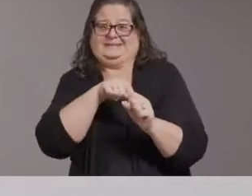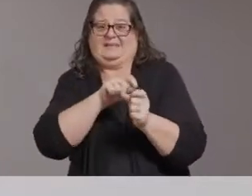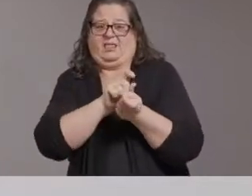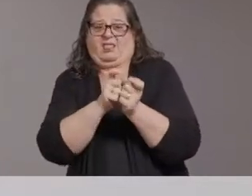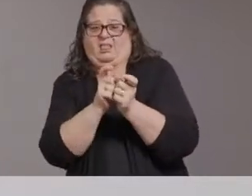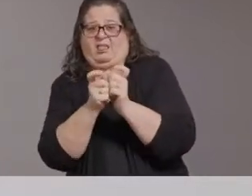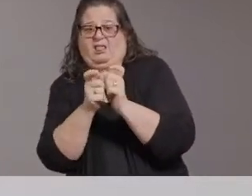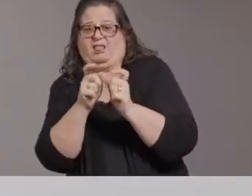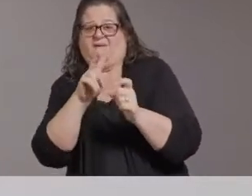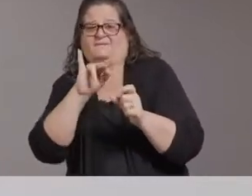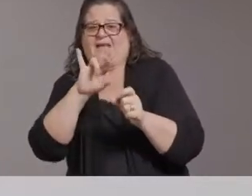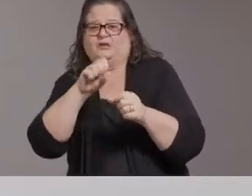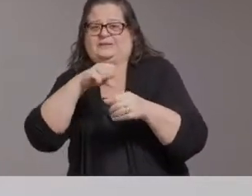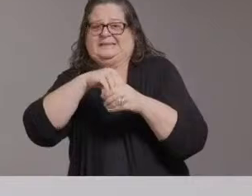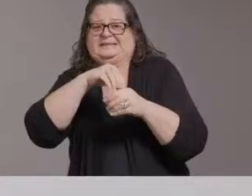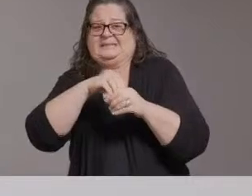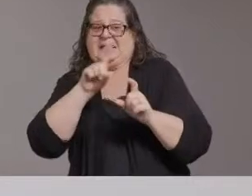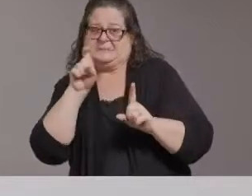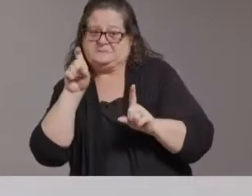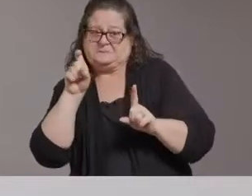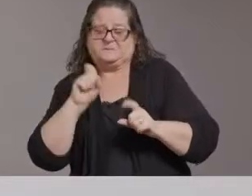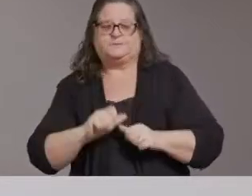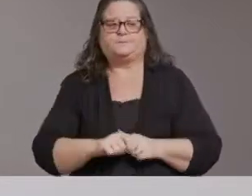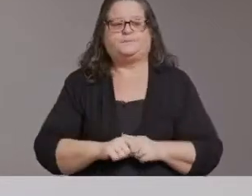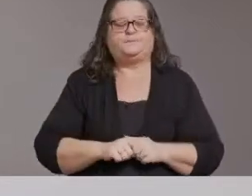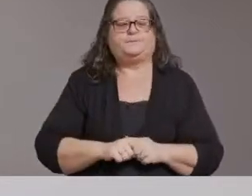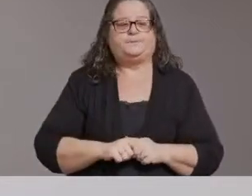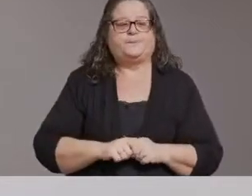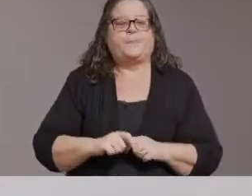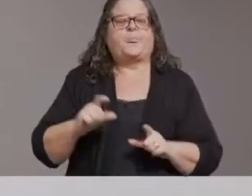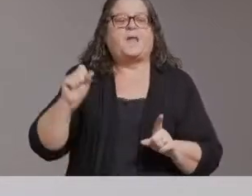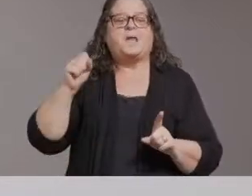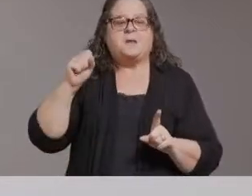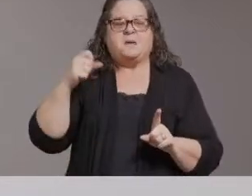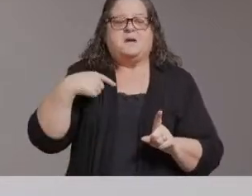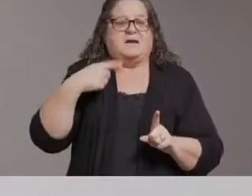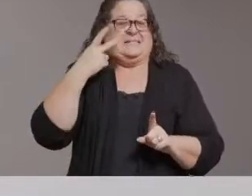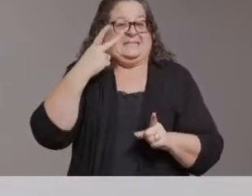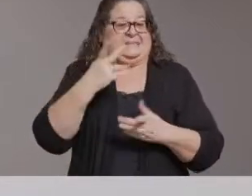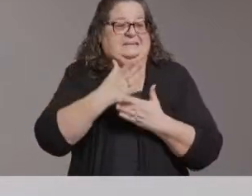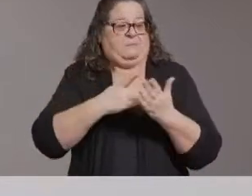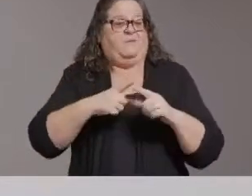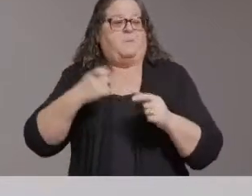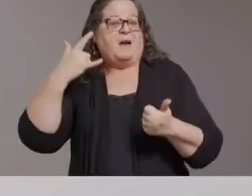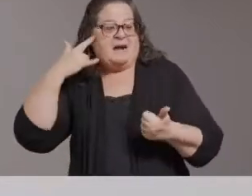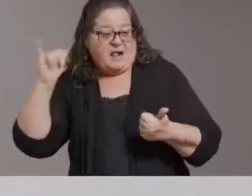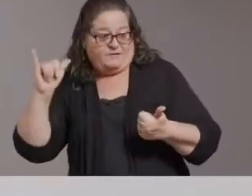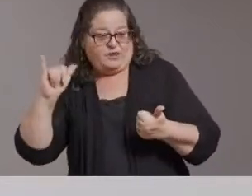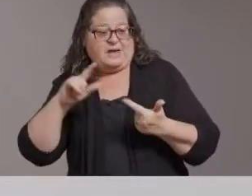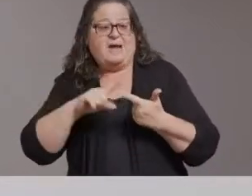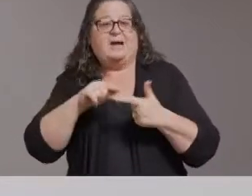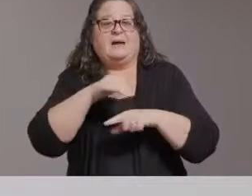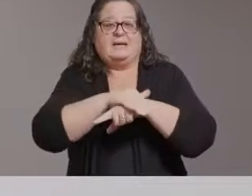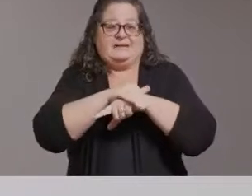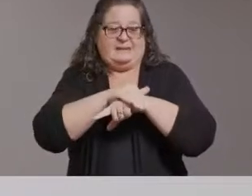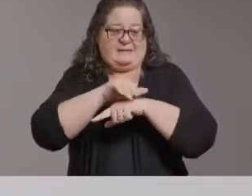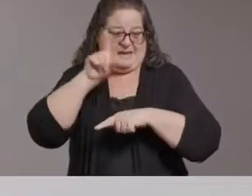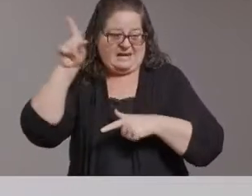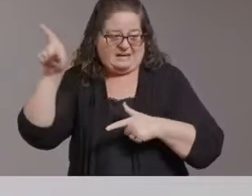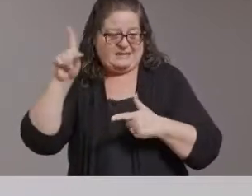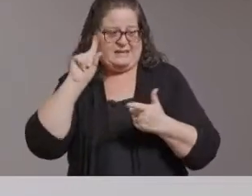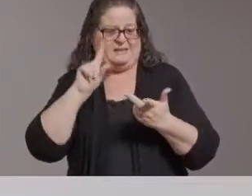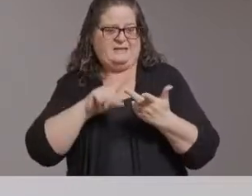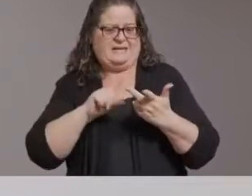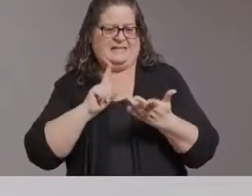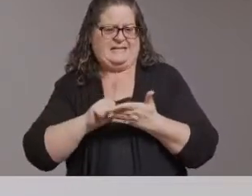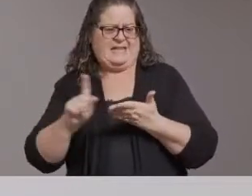from California and the UK. I think we did an announcement last week on the South Africa. I